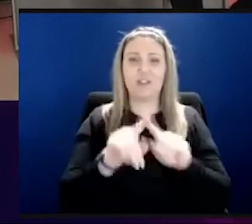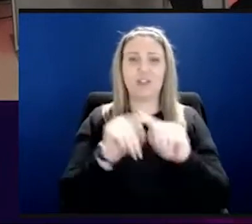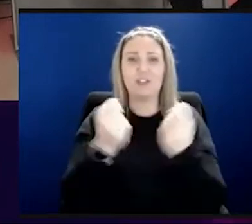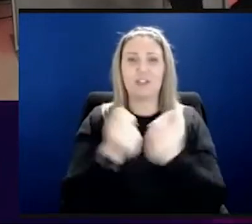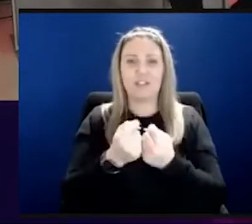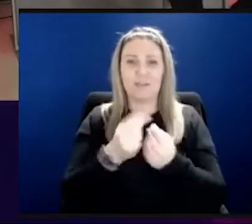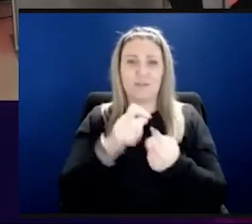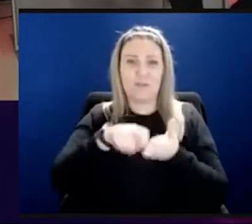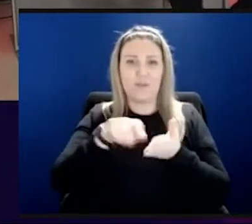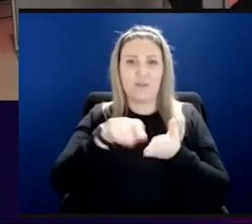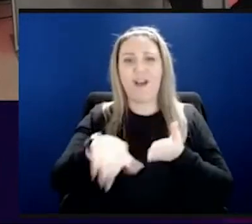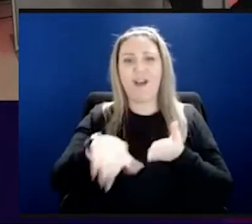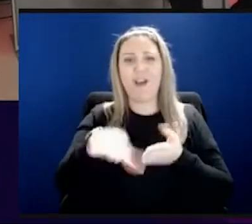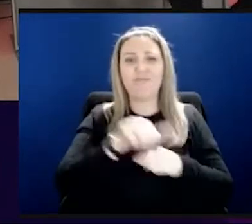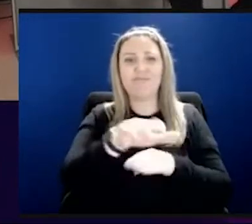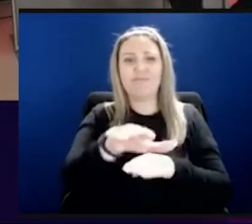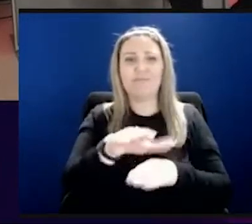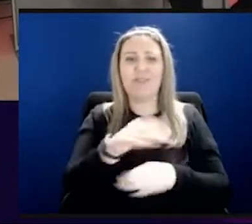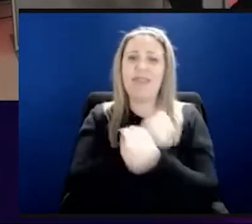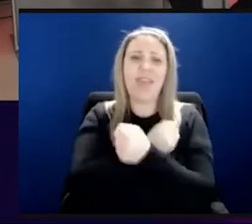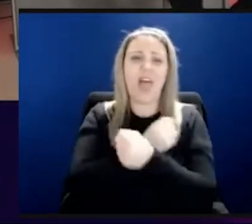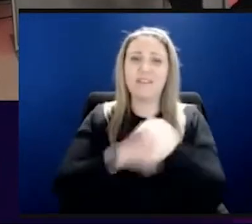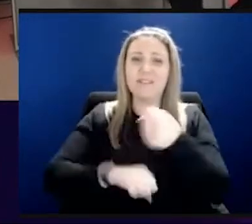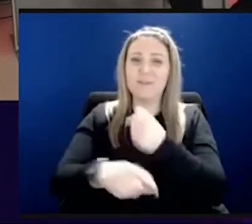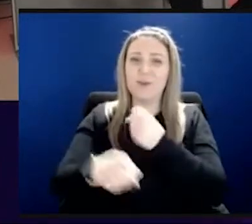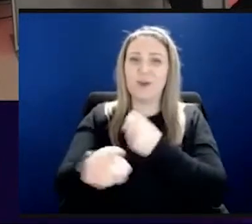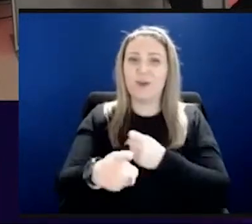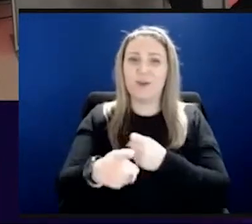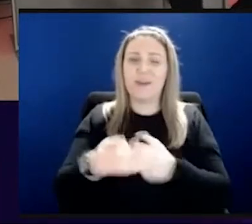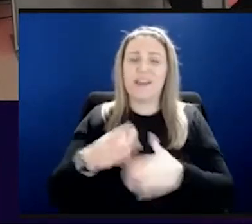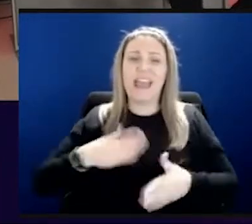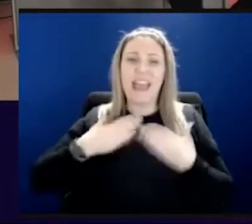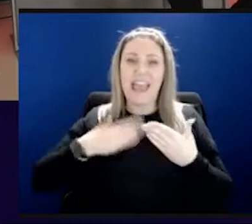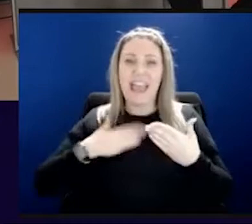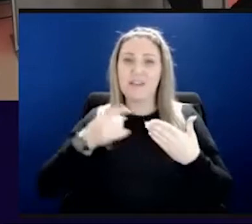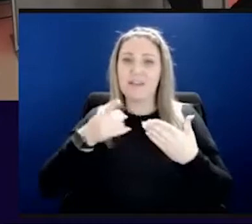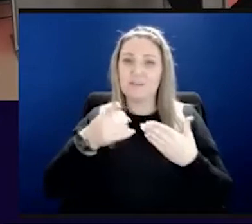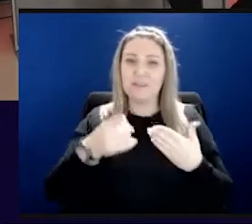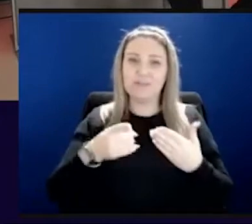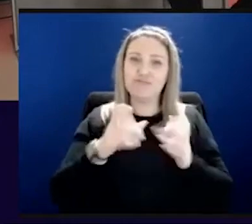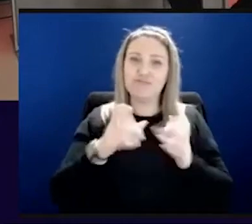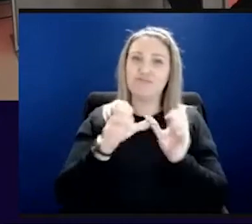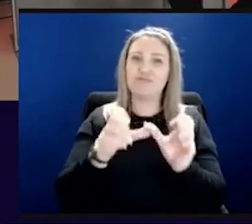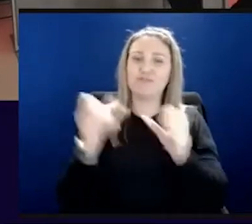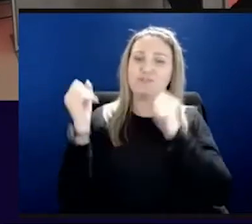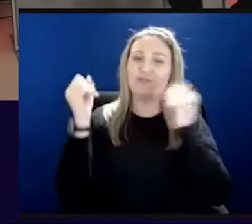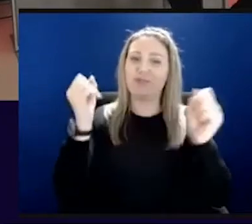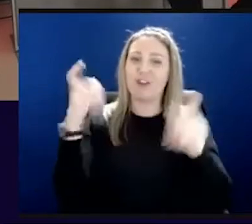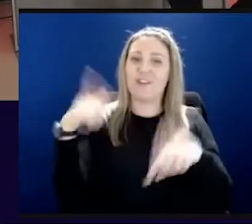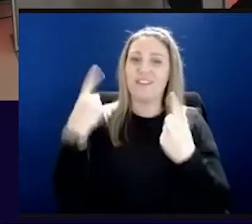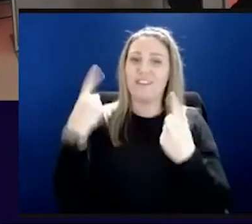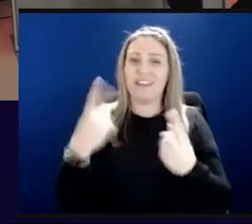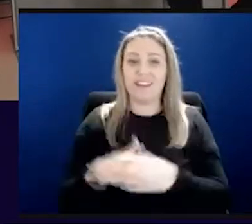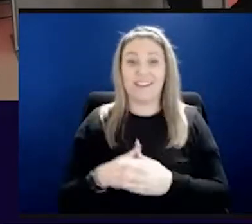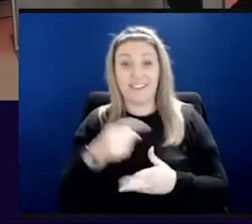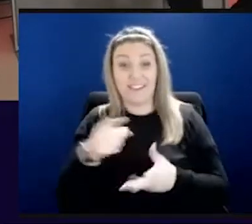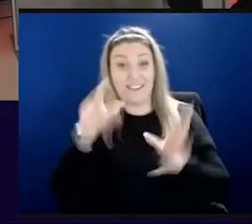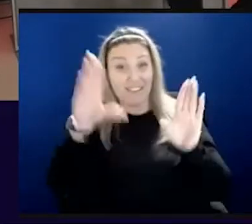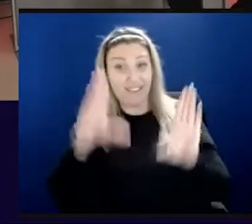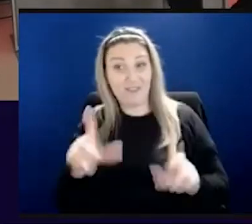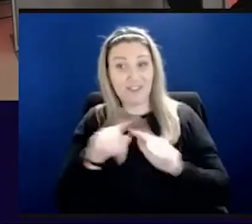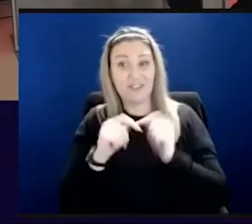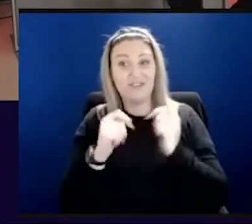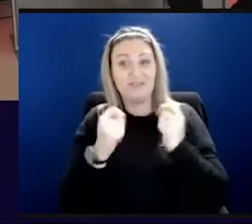loves and supports you, Garen. Glad to have you through this with you stronger than ever. You have a great team that's supporting